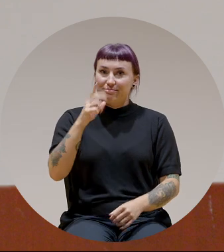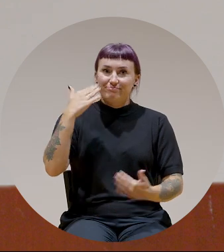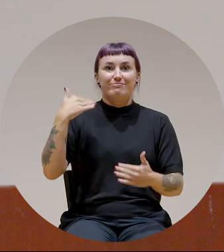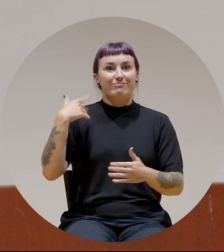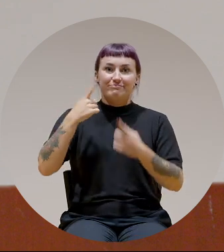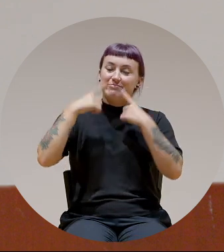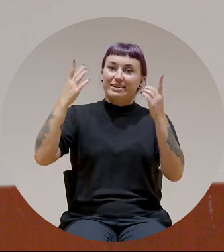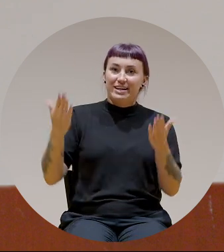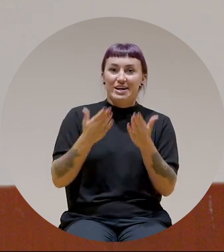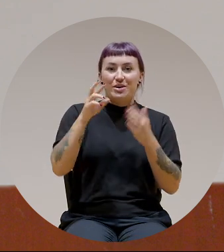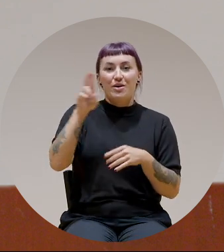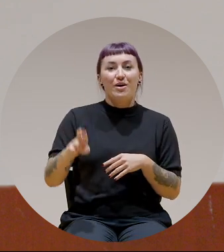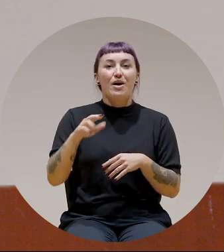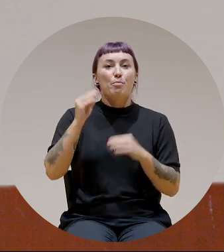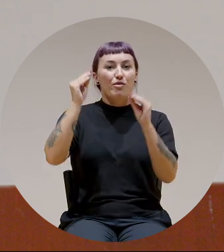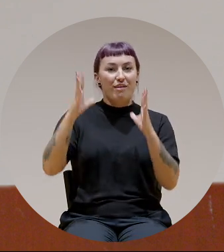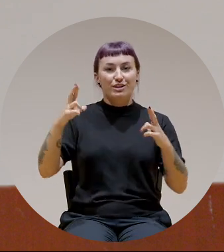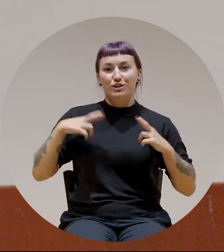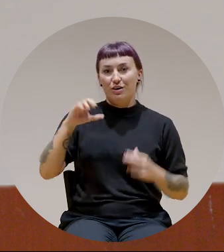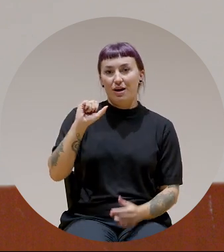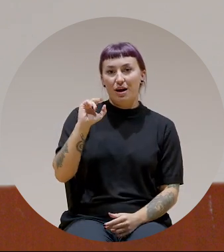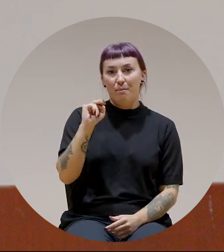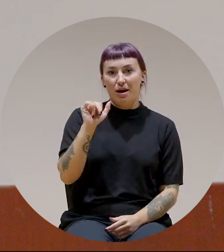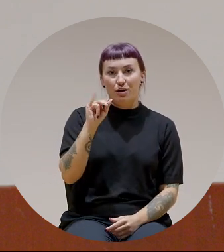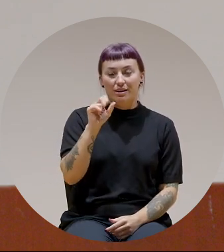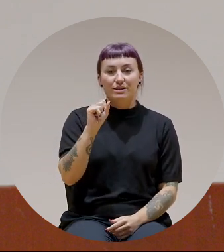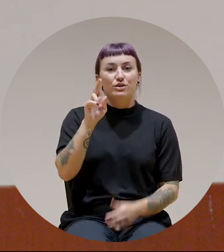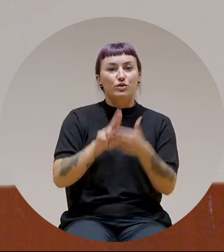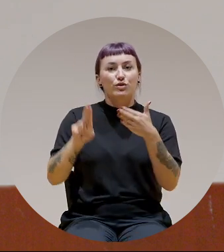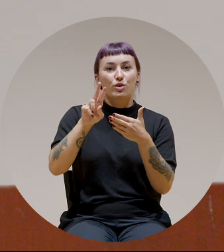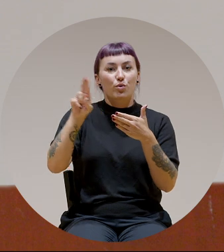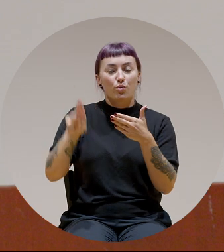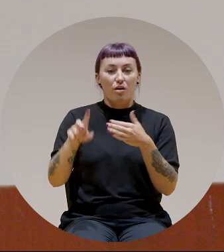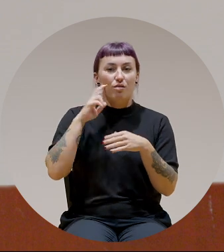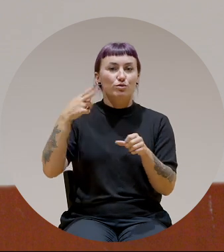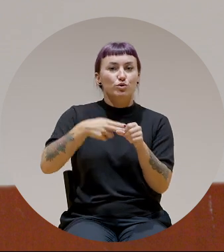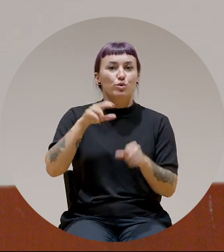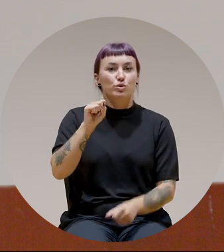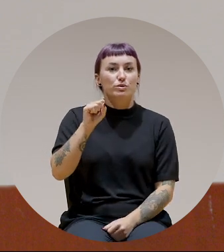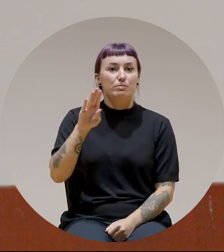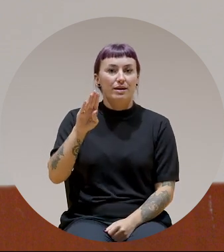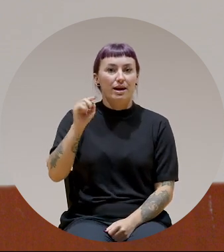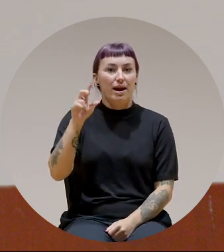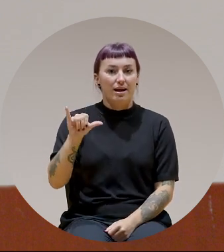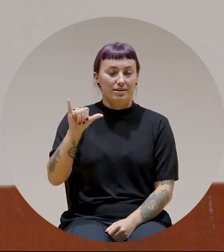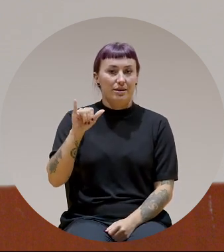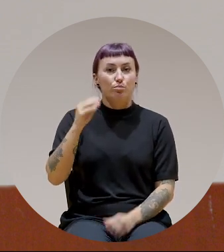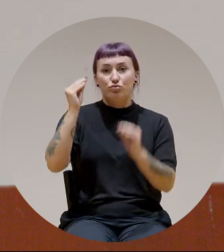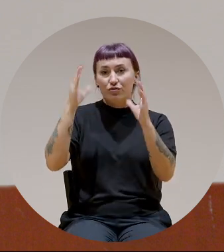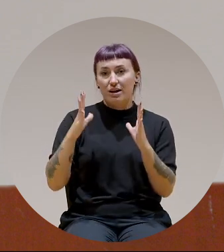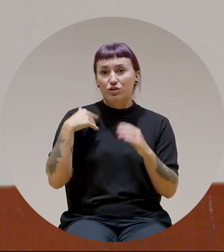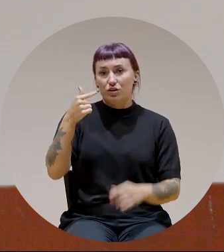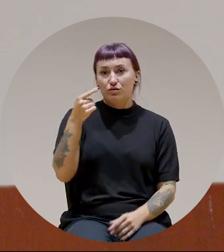is Professor Emeritus at the University of Rochester, where she first joined as the Susan B. Anthony Professor of